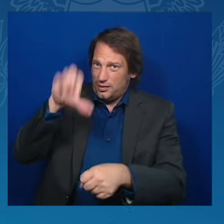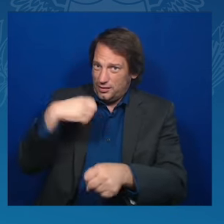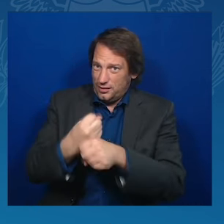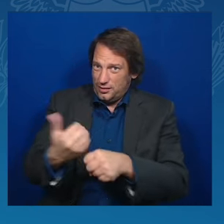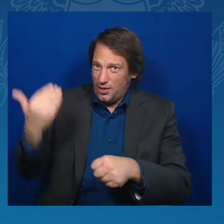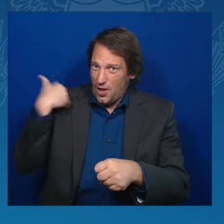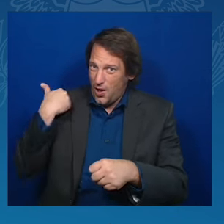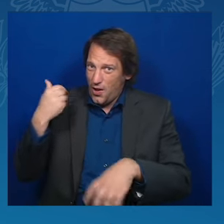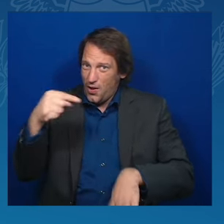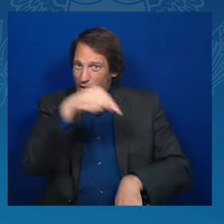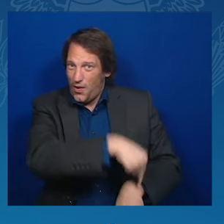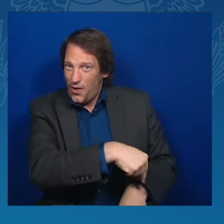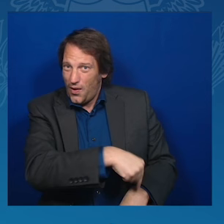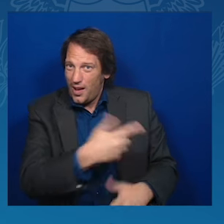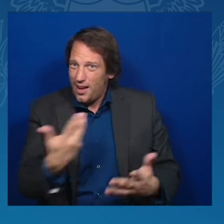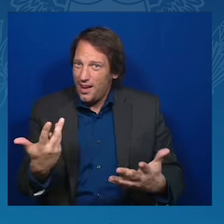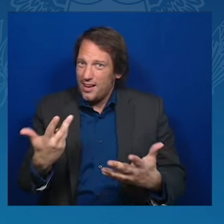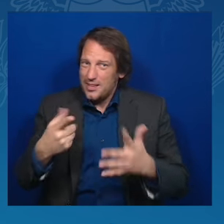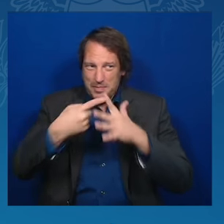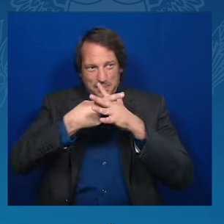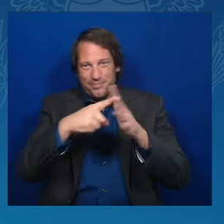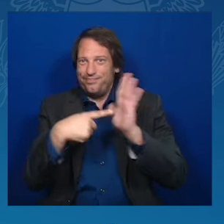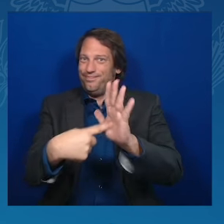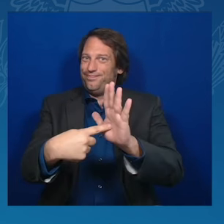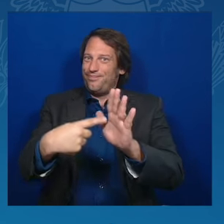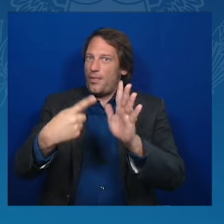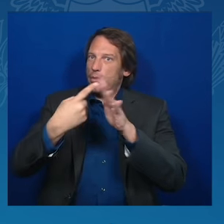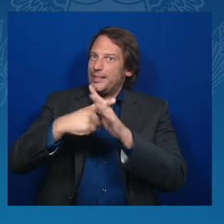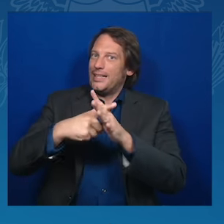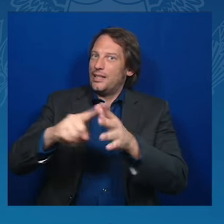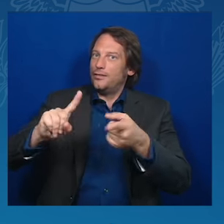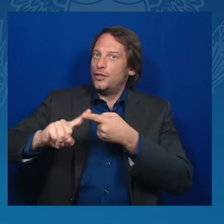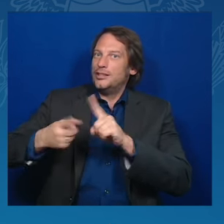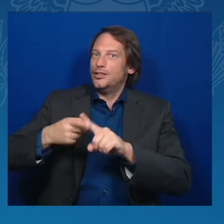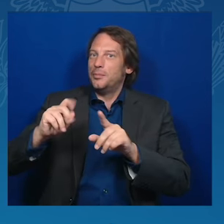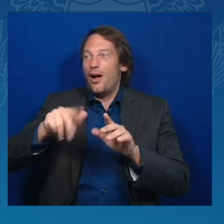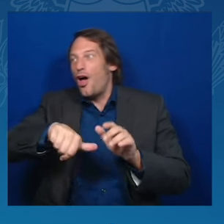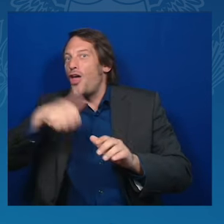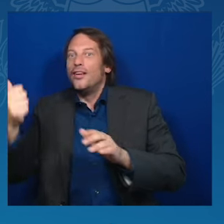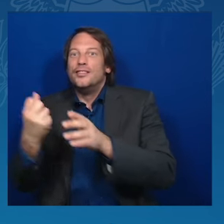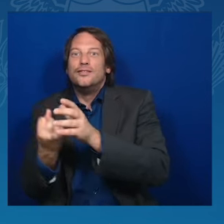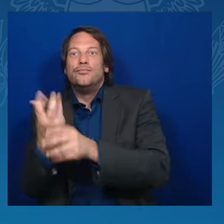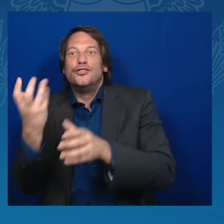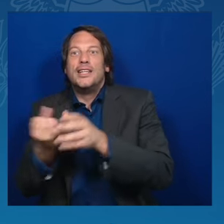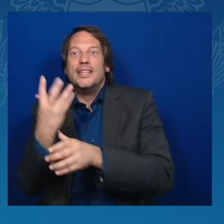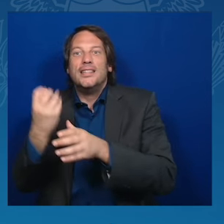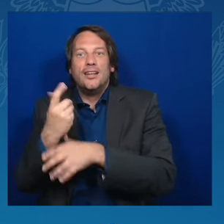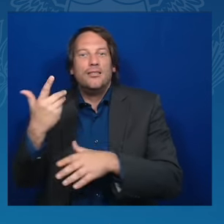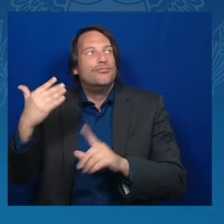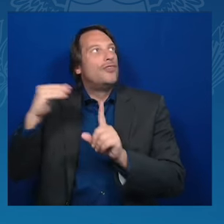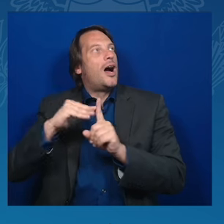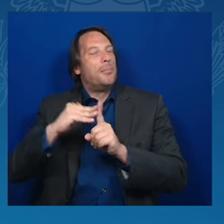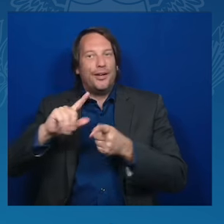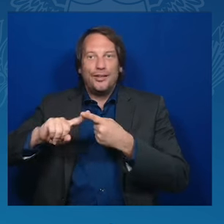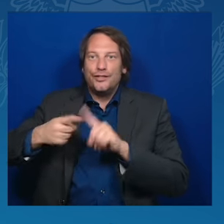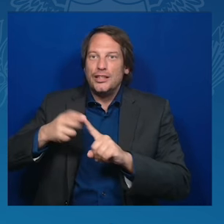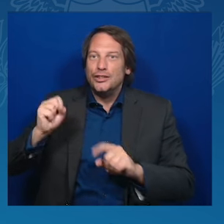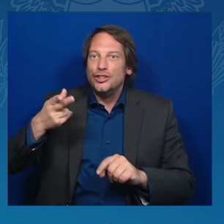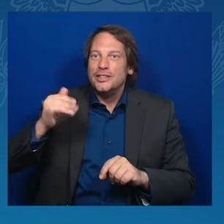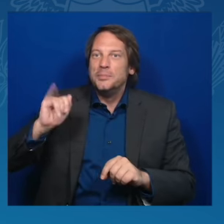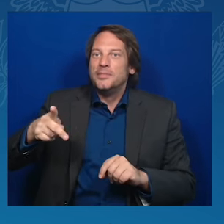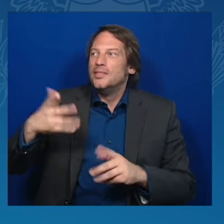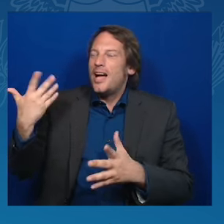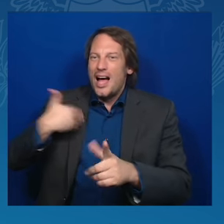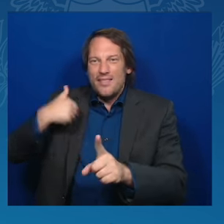immeasurable impact on our people and on the entire world. I shared with the Prime Minister yesterday that people come from